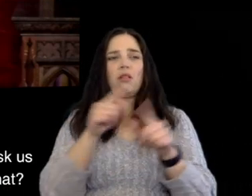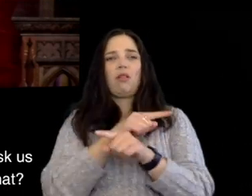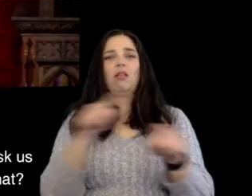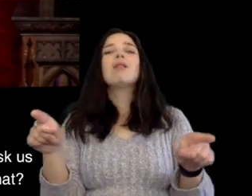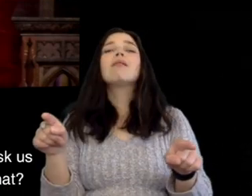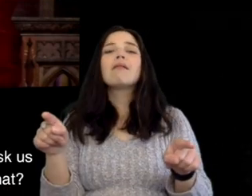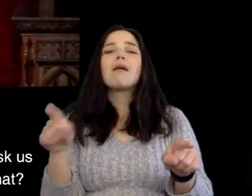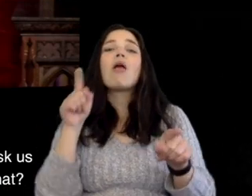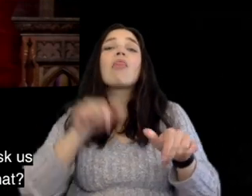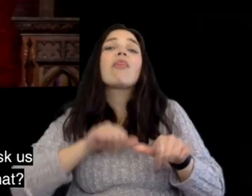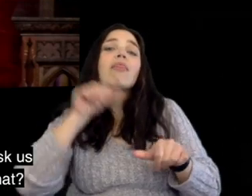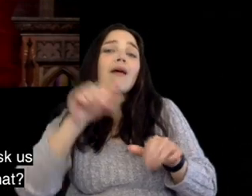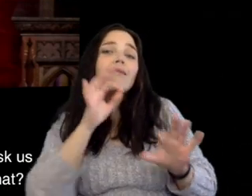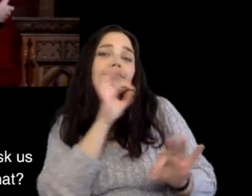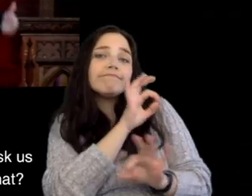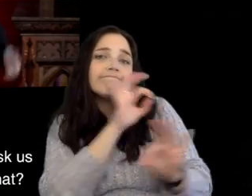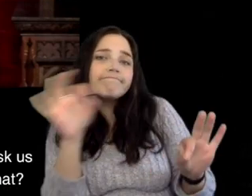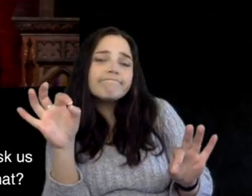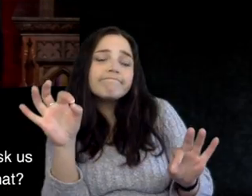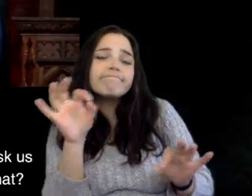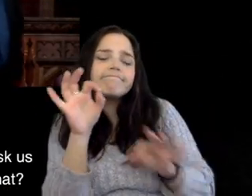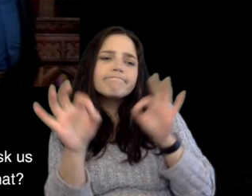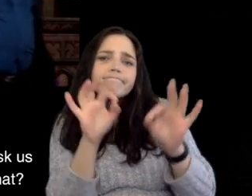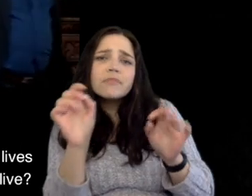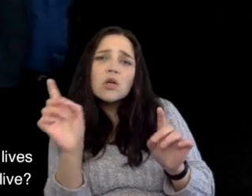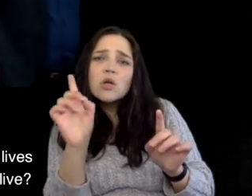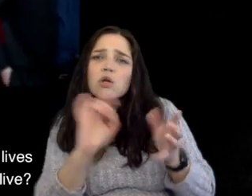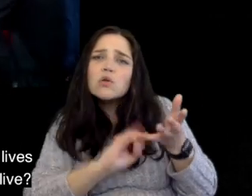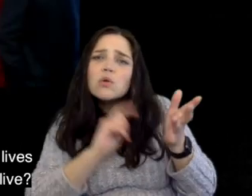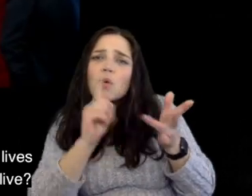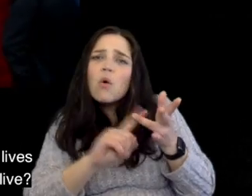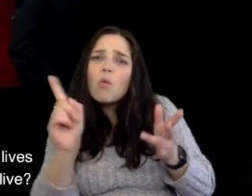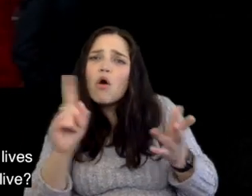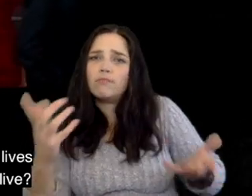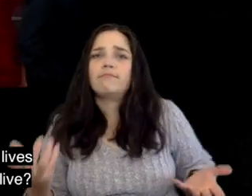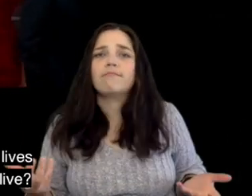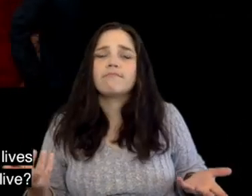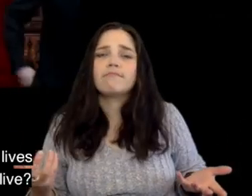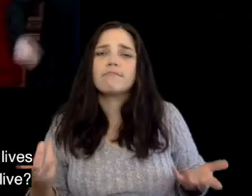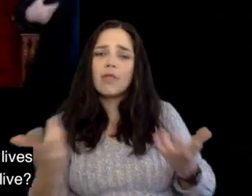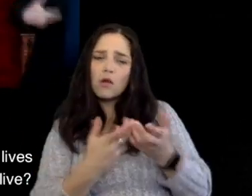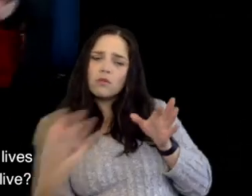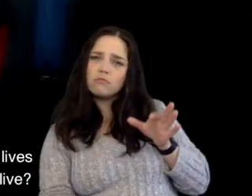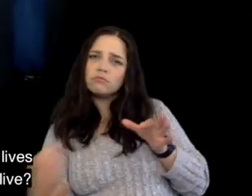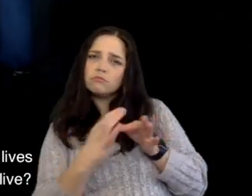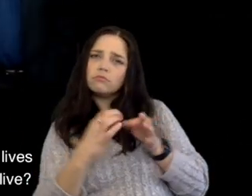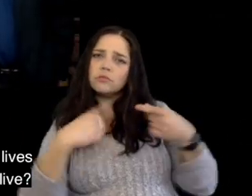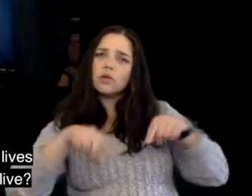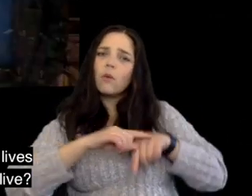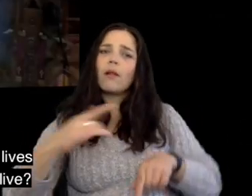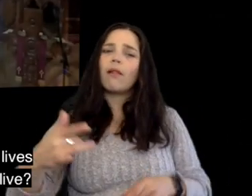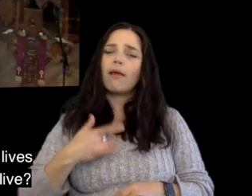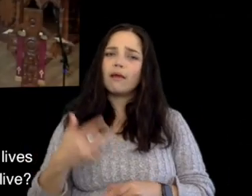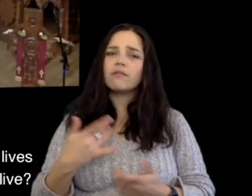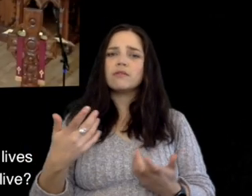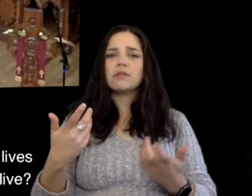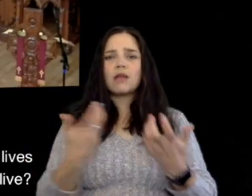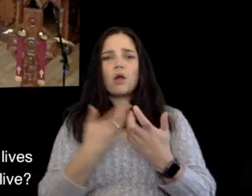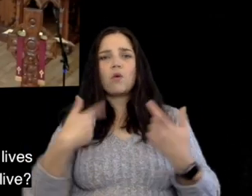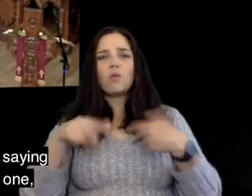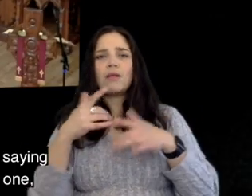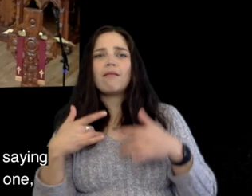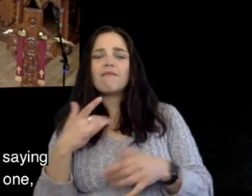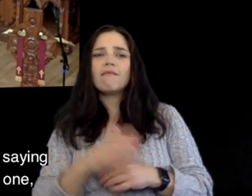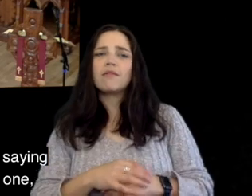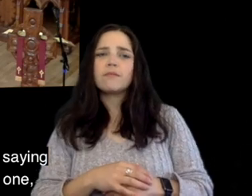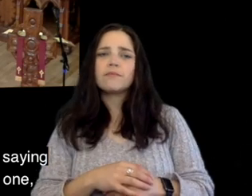message. And then begins to ask us that question, so what? How does this relate to our lives and the way that we